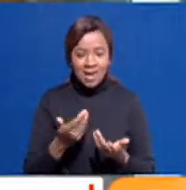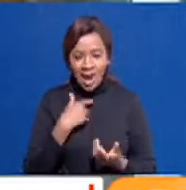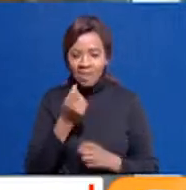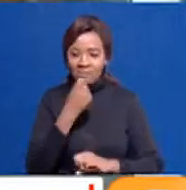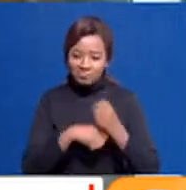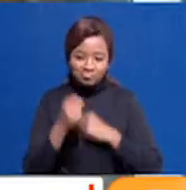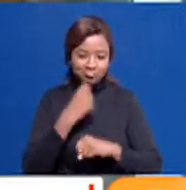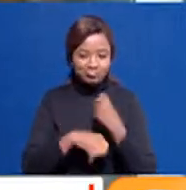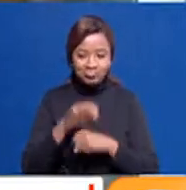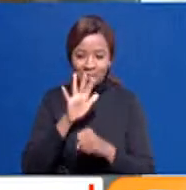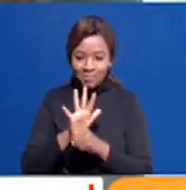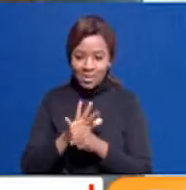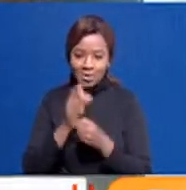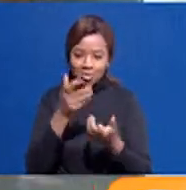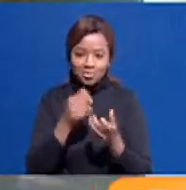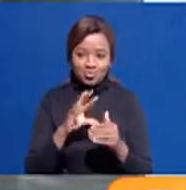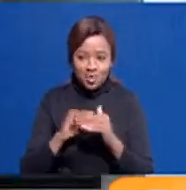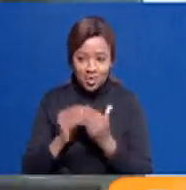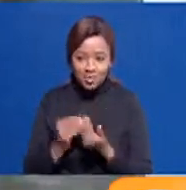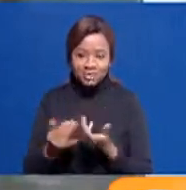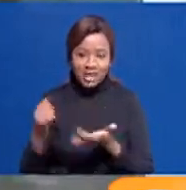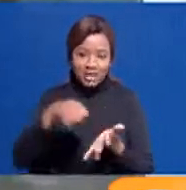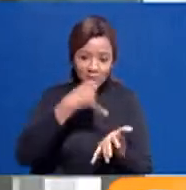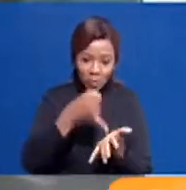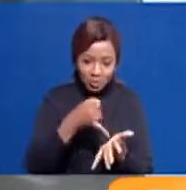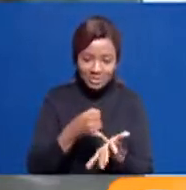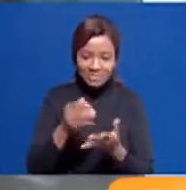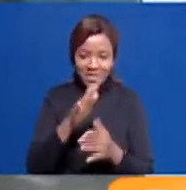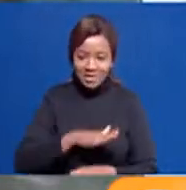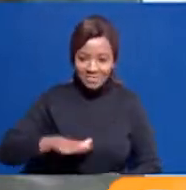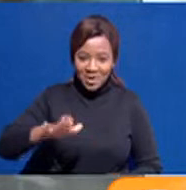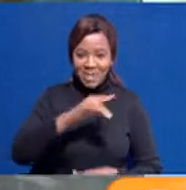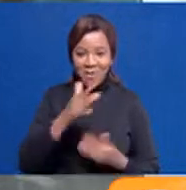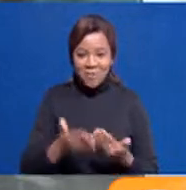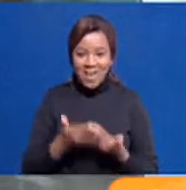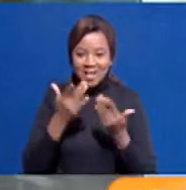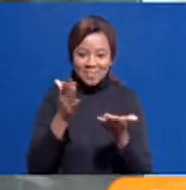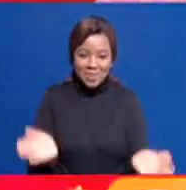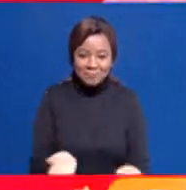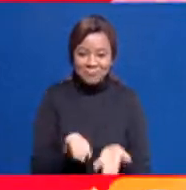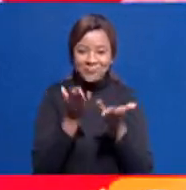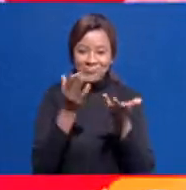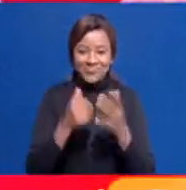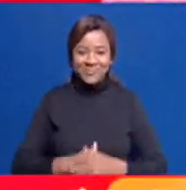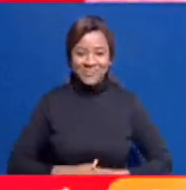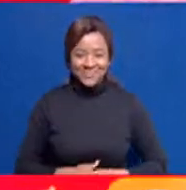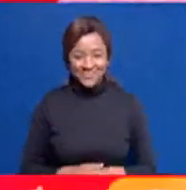do to just create an inclusive environment, a friendly environment that will make them feel like part of you.